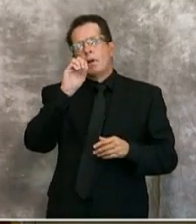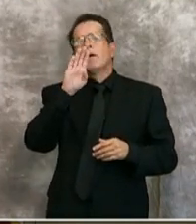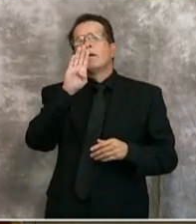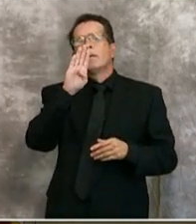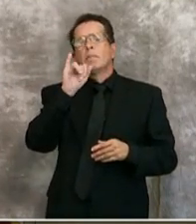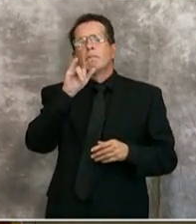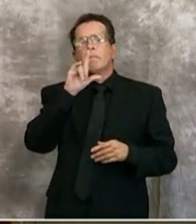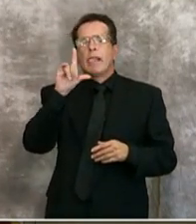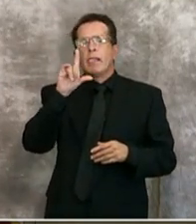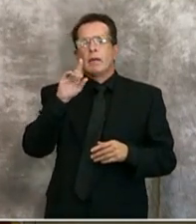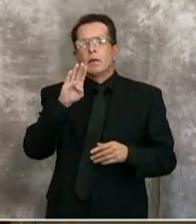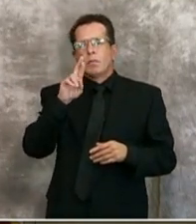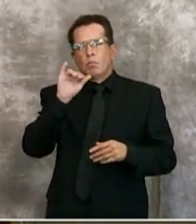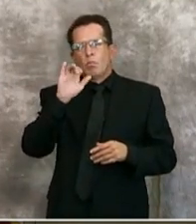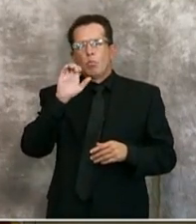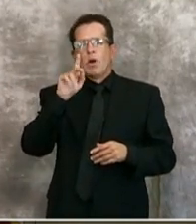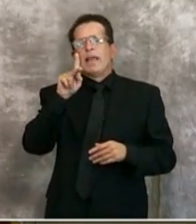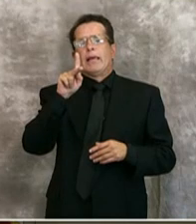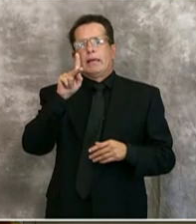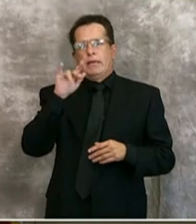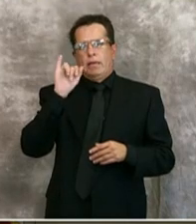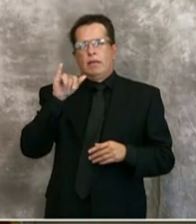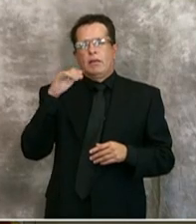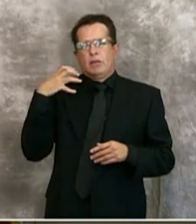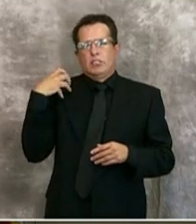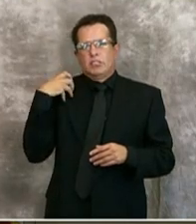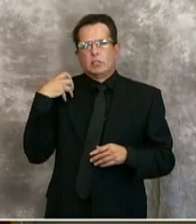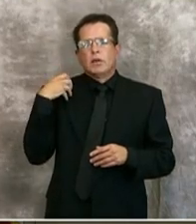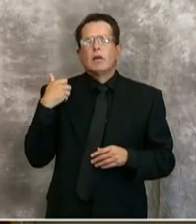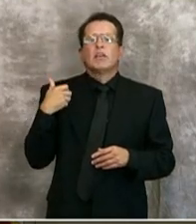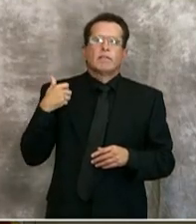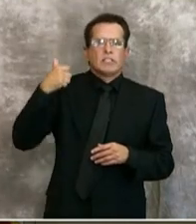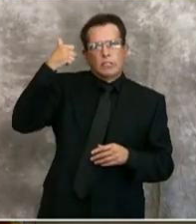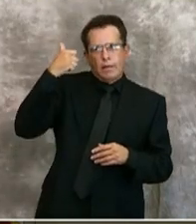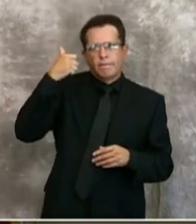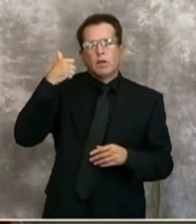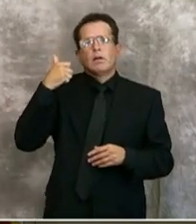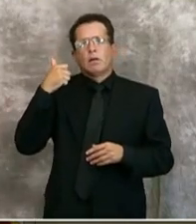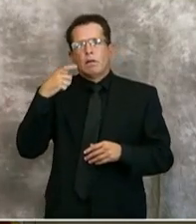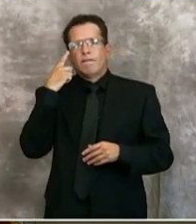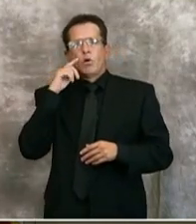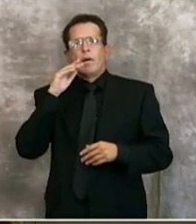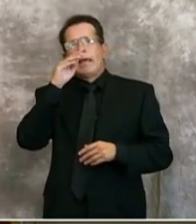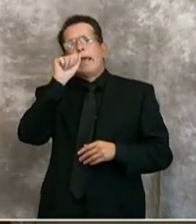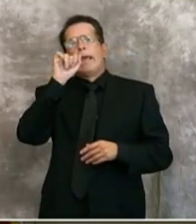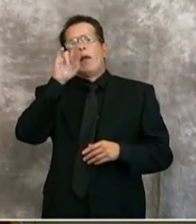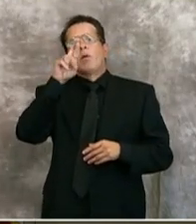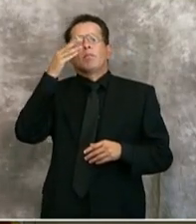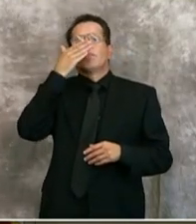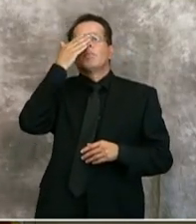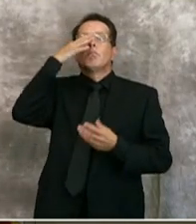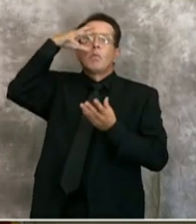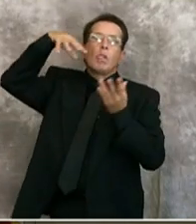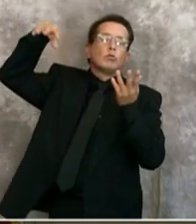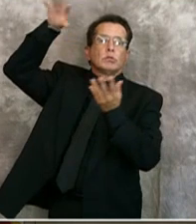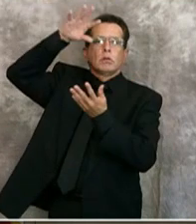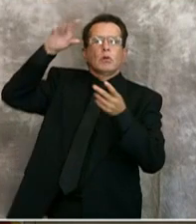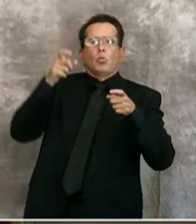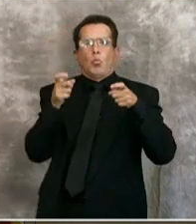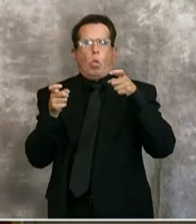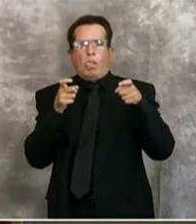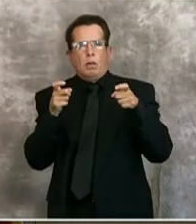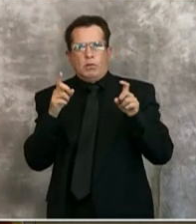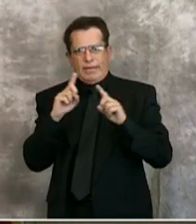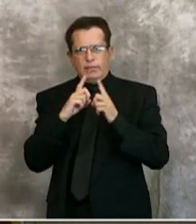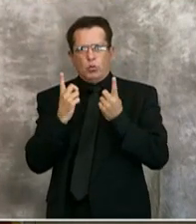Bill Brick, who is the Chief of Monitoring and Technical Services Division for our Air Pollution Control District. So while this